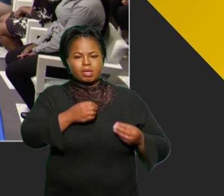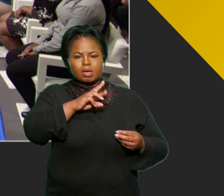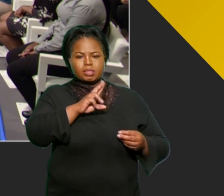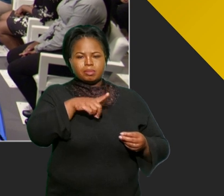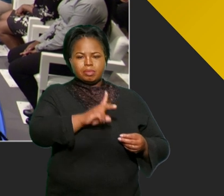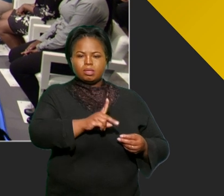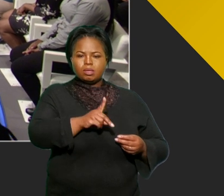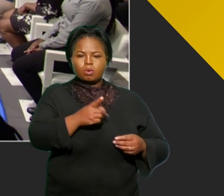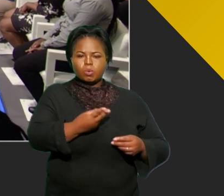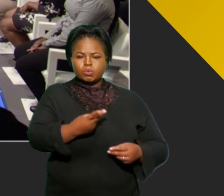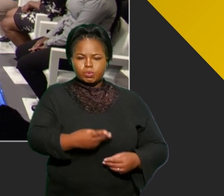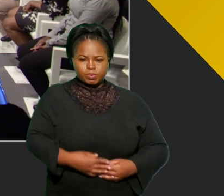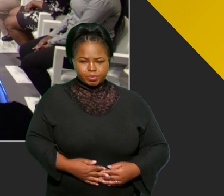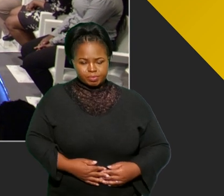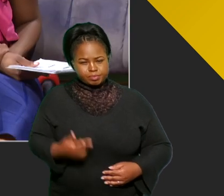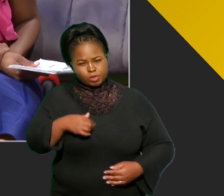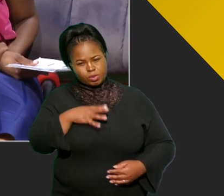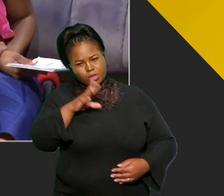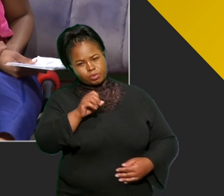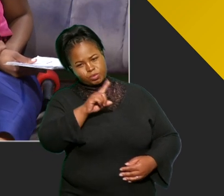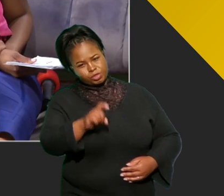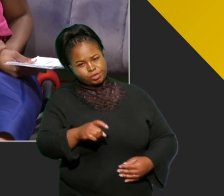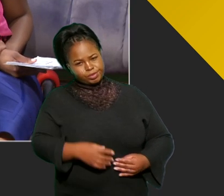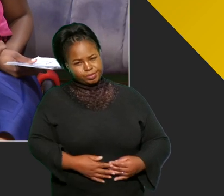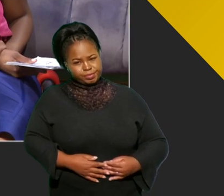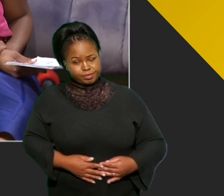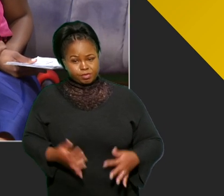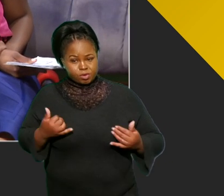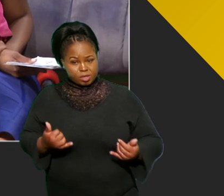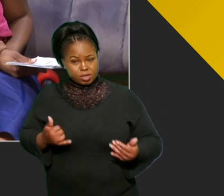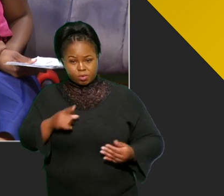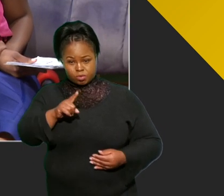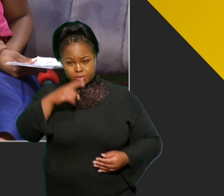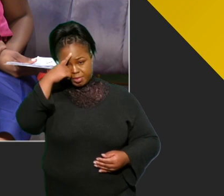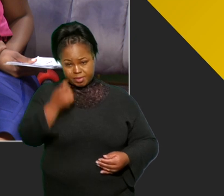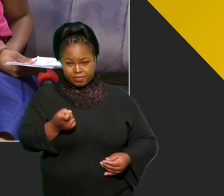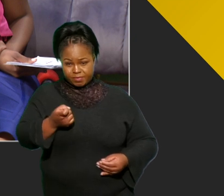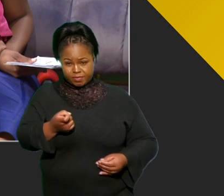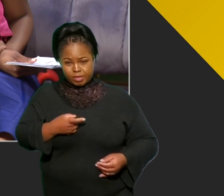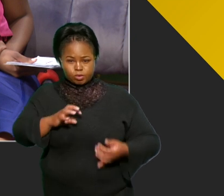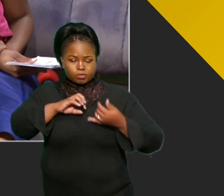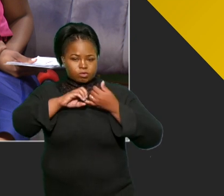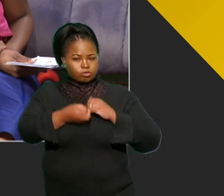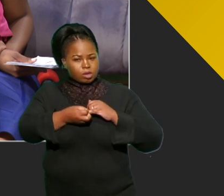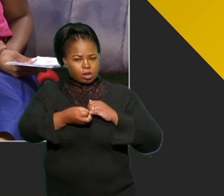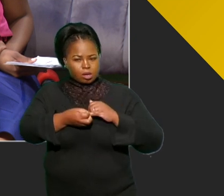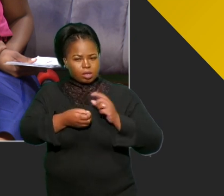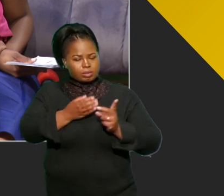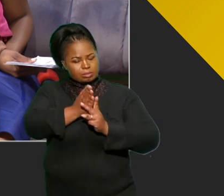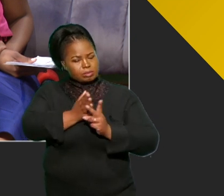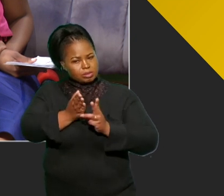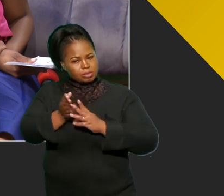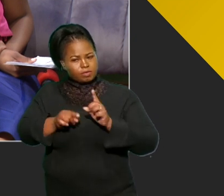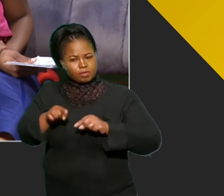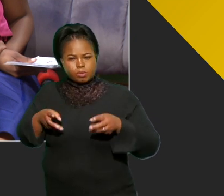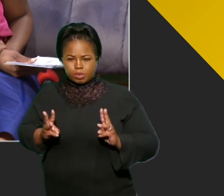Mm. To get a bond, yet to reach to get an RDP house. Well, I've got a question. Your simple. At this point, do you believe that you've tried all the possible routes?